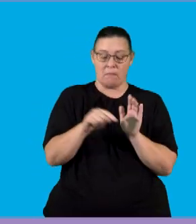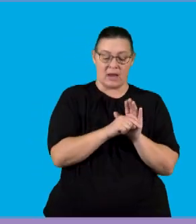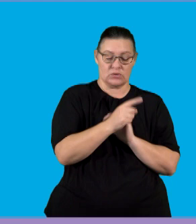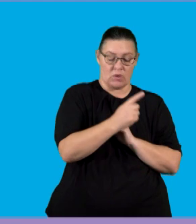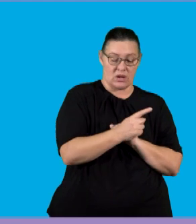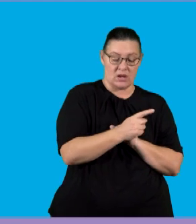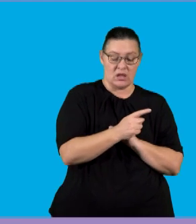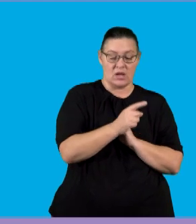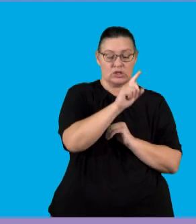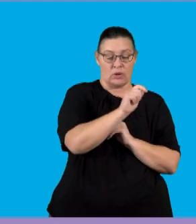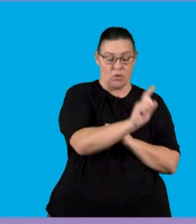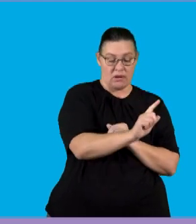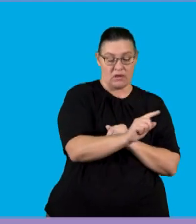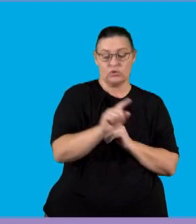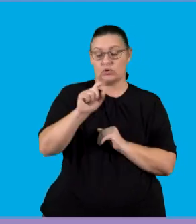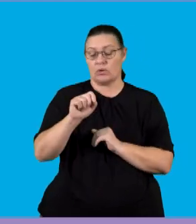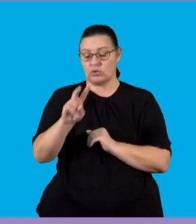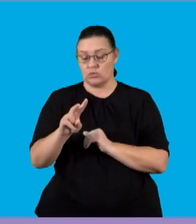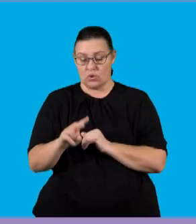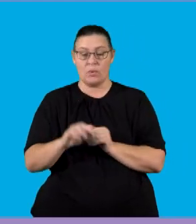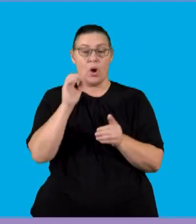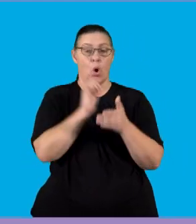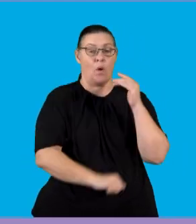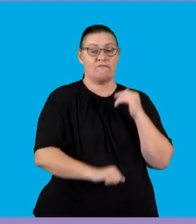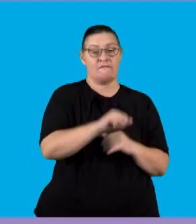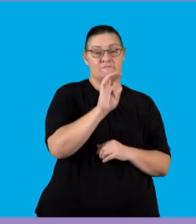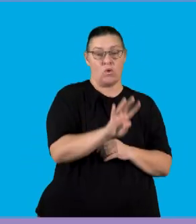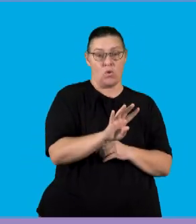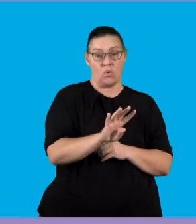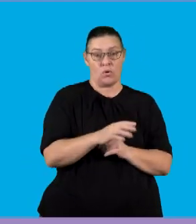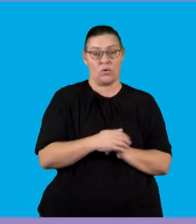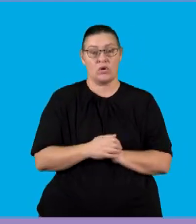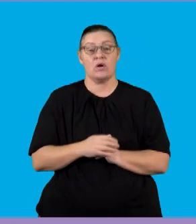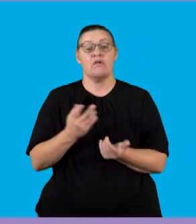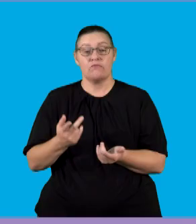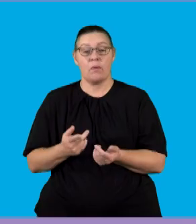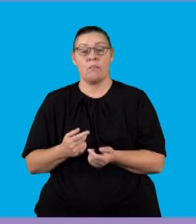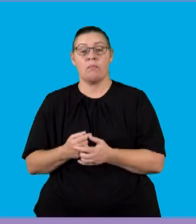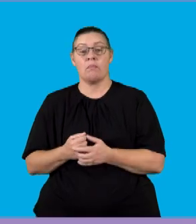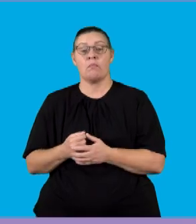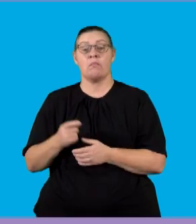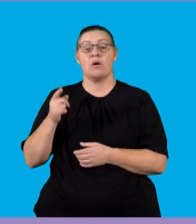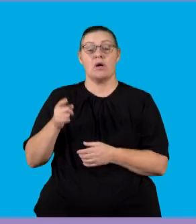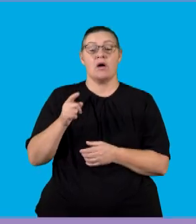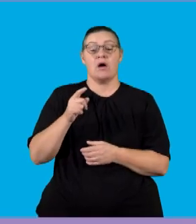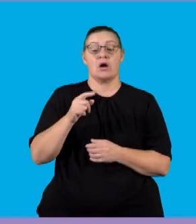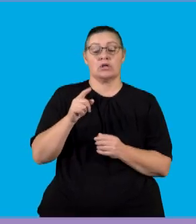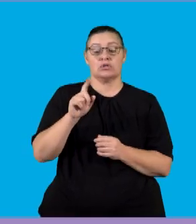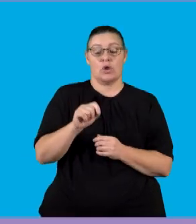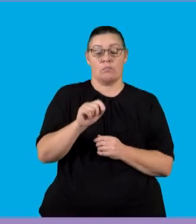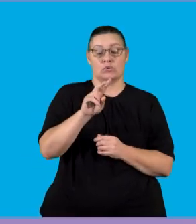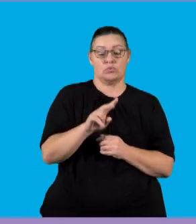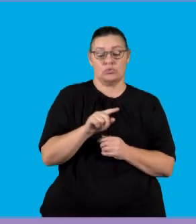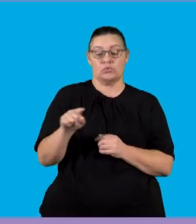to term 2, we are subtracting 4. And again, from term 2 to term 3, we